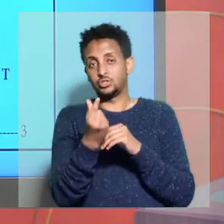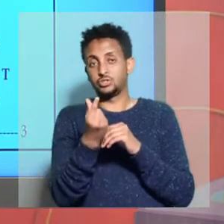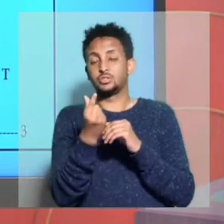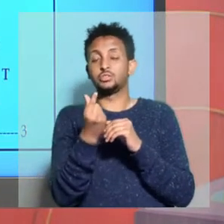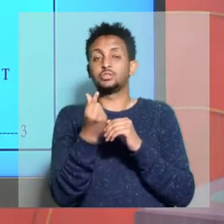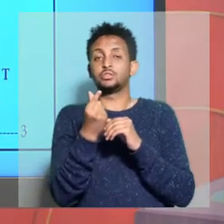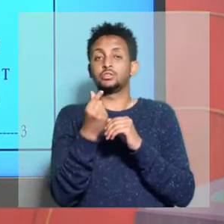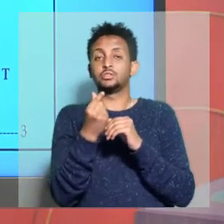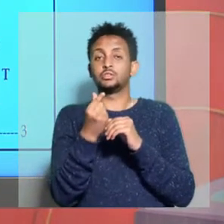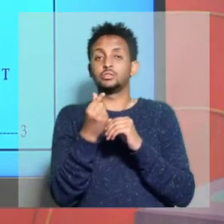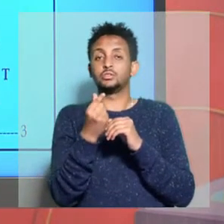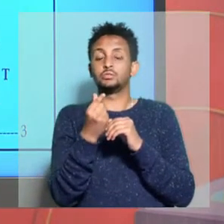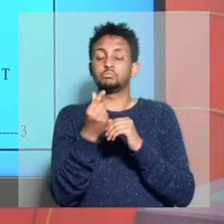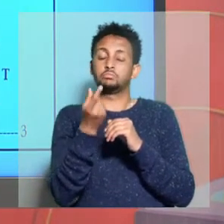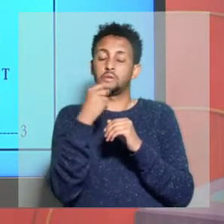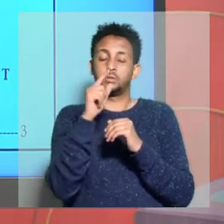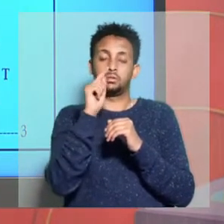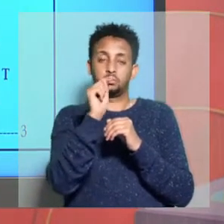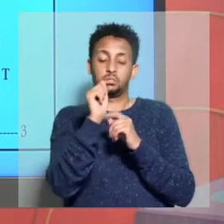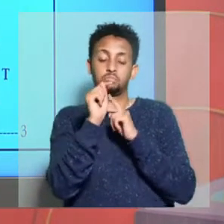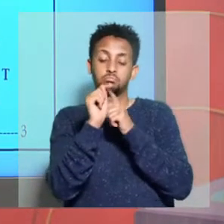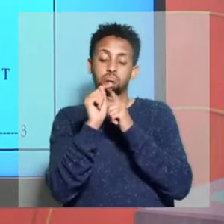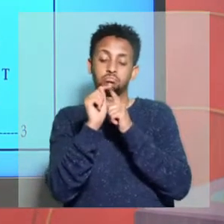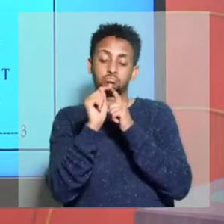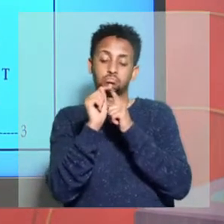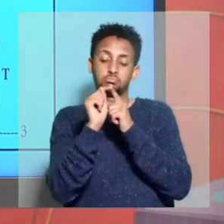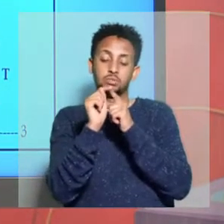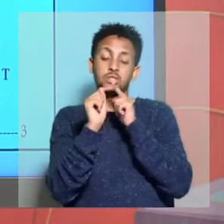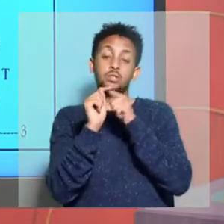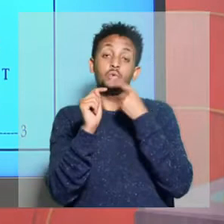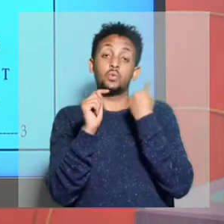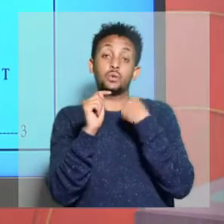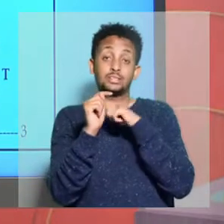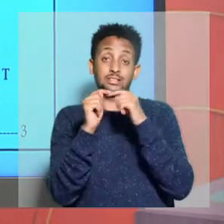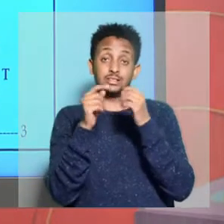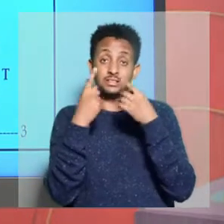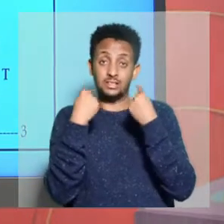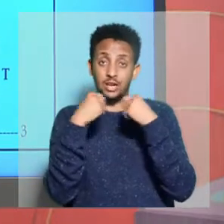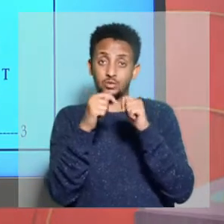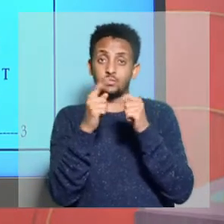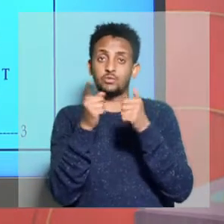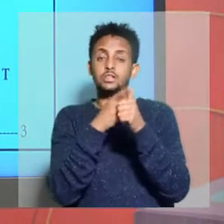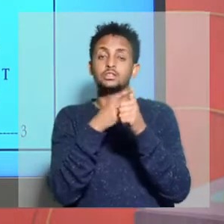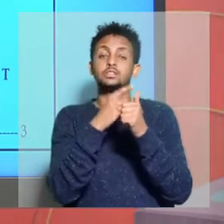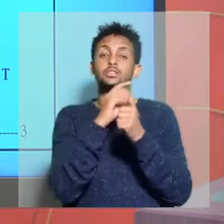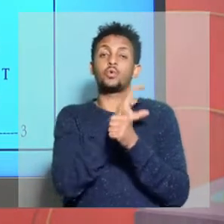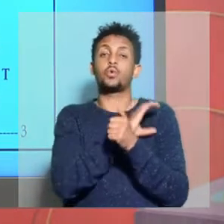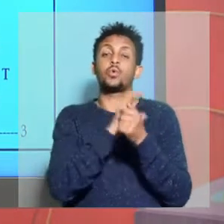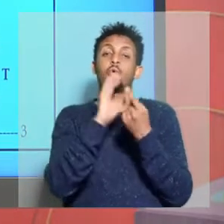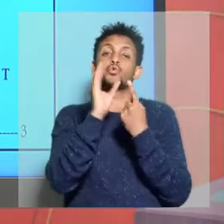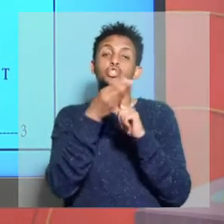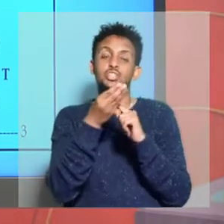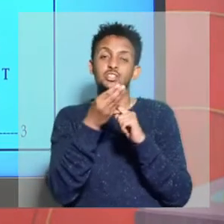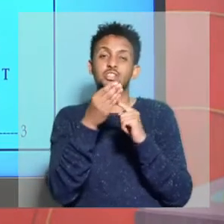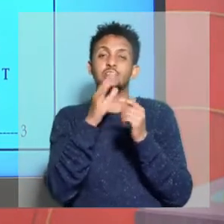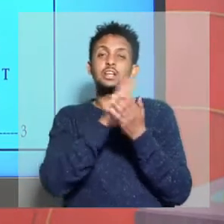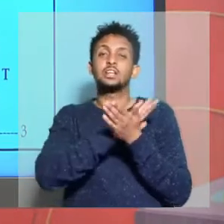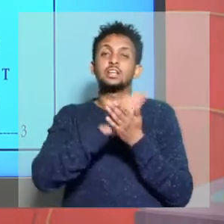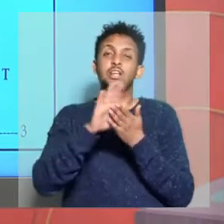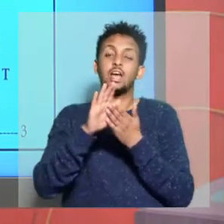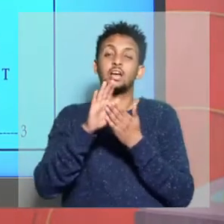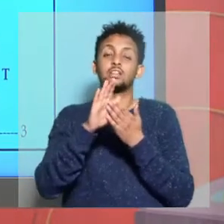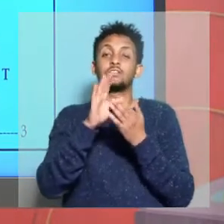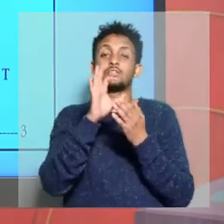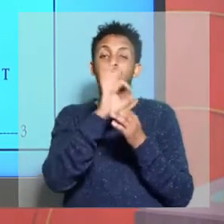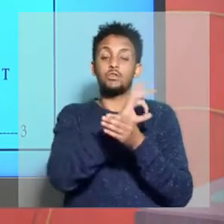be an upward reaction force tension T. So when you are trying to apply the first conditions of equilibrium, it says the net force